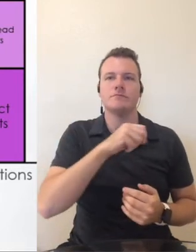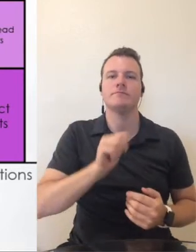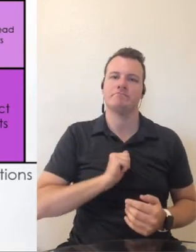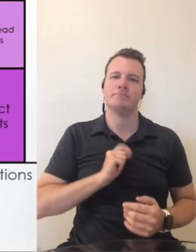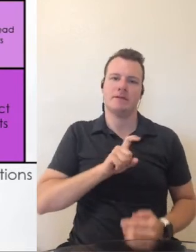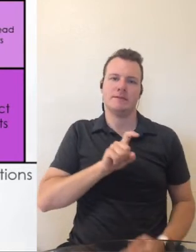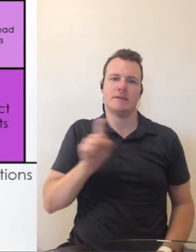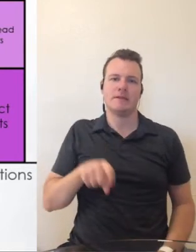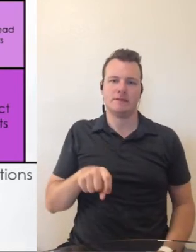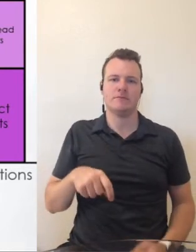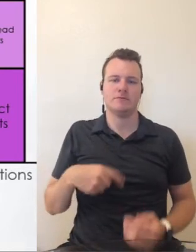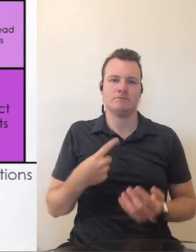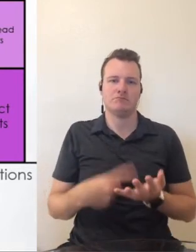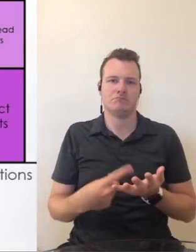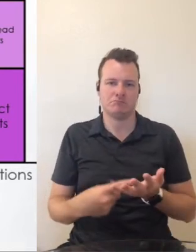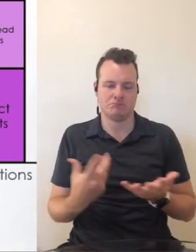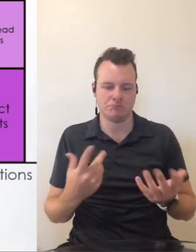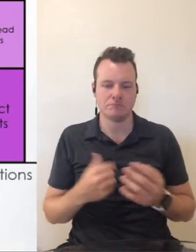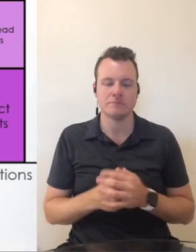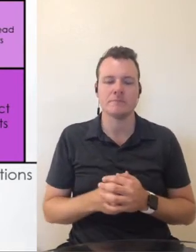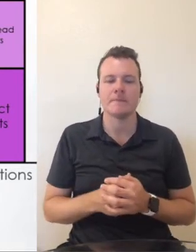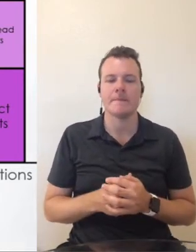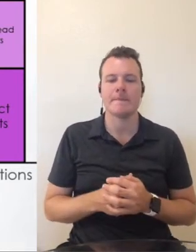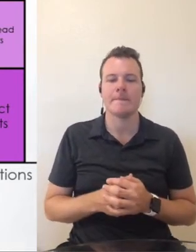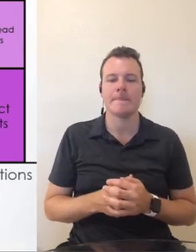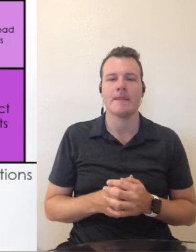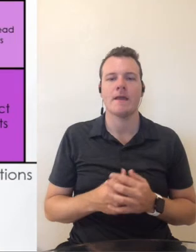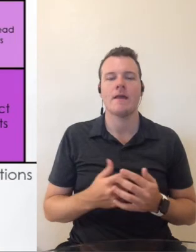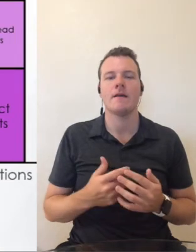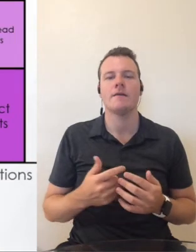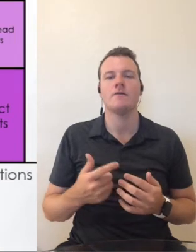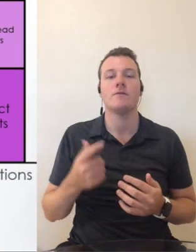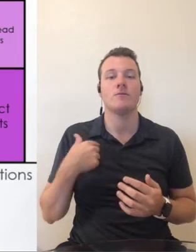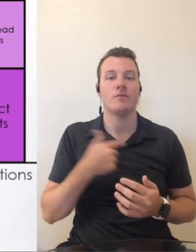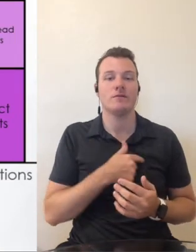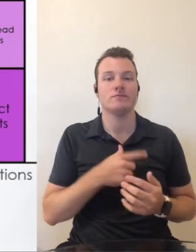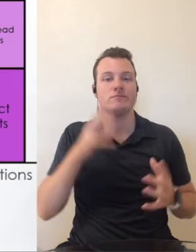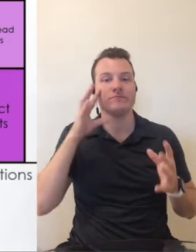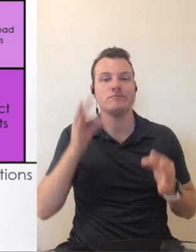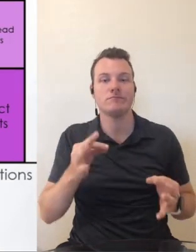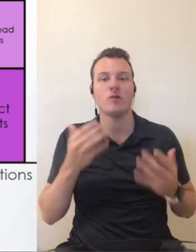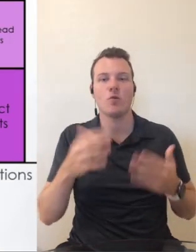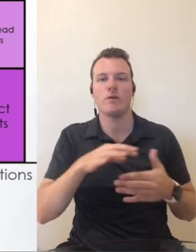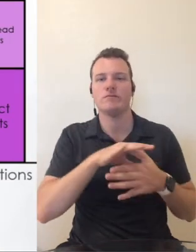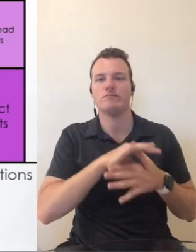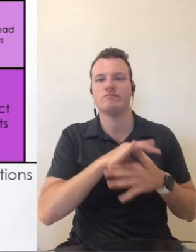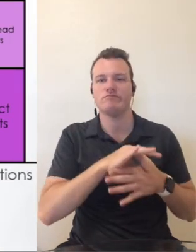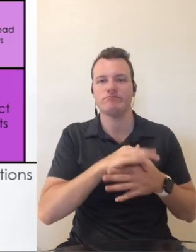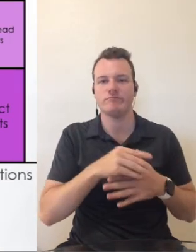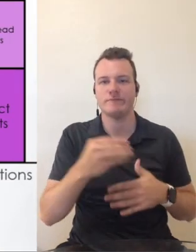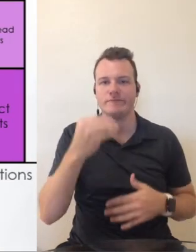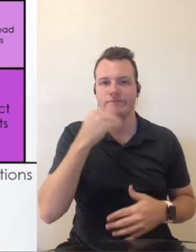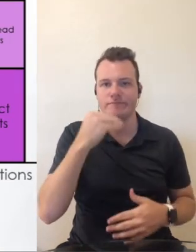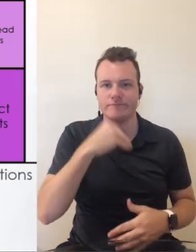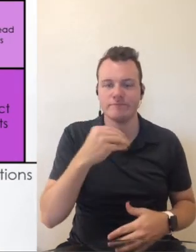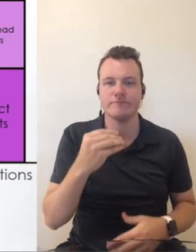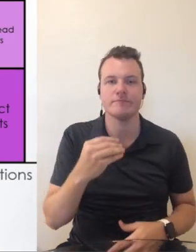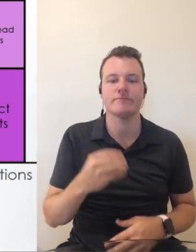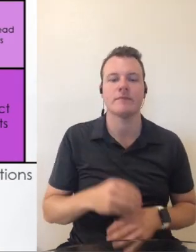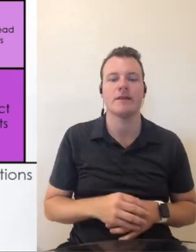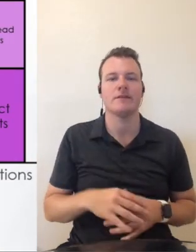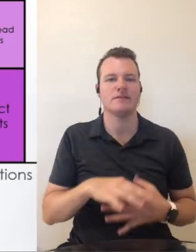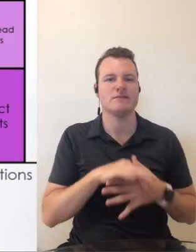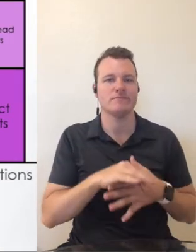Texas, so we're going to talk about steaks here. So let's assume that we decide that we're going to go have dinner and we're going to